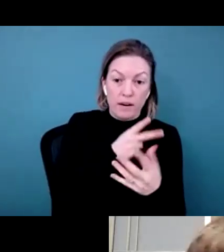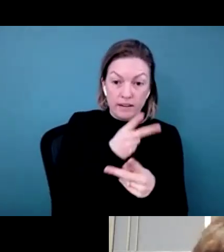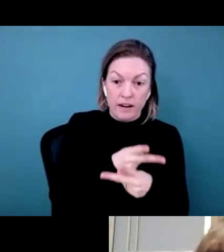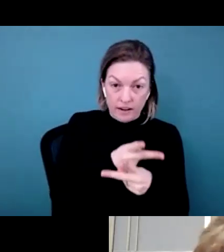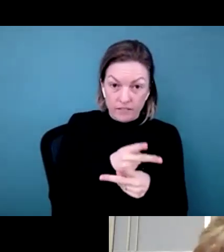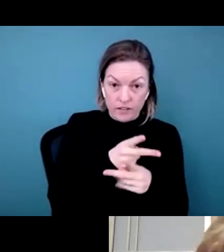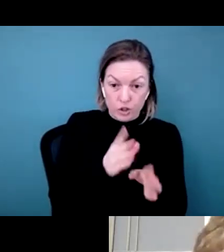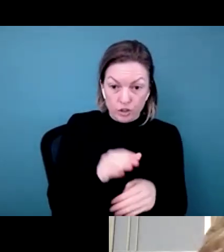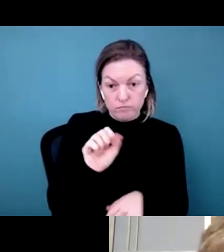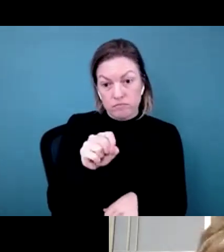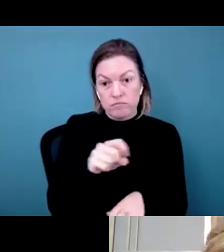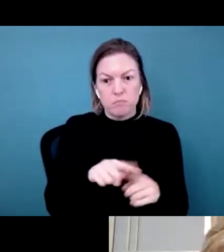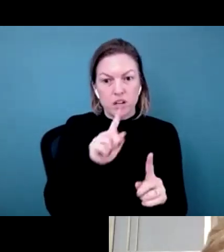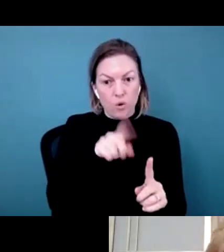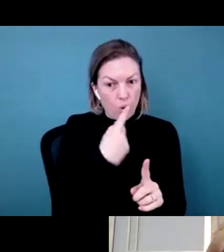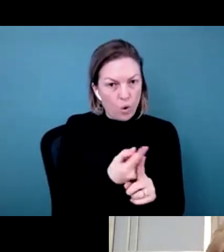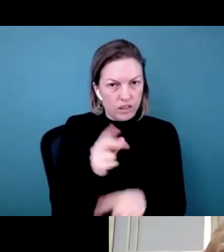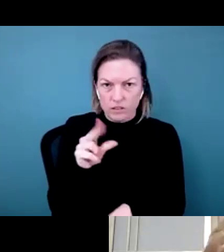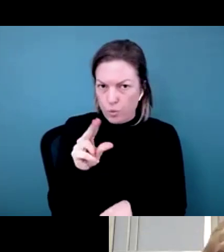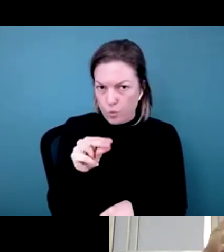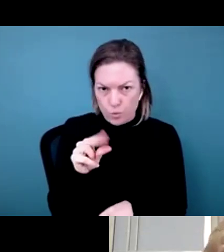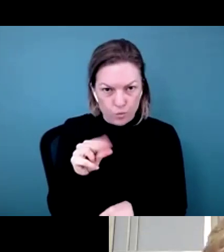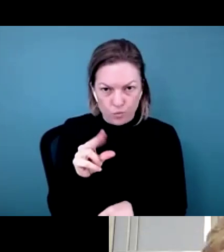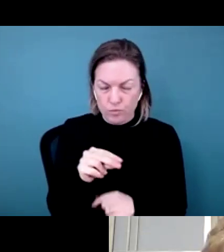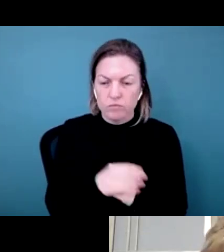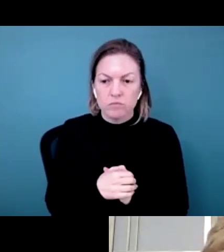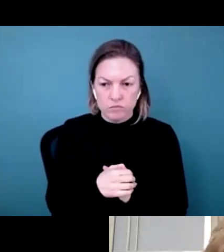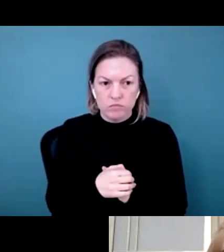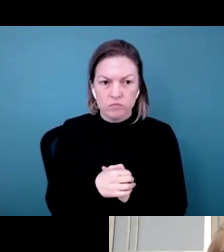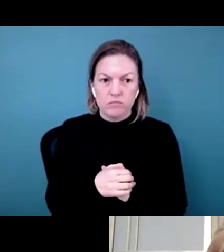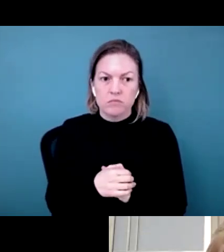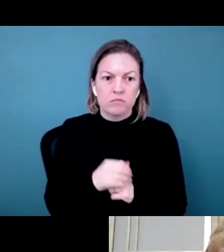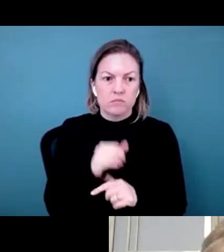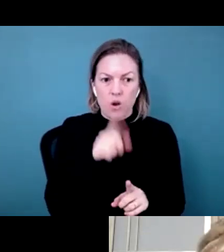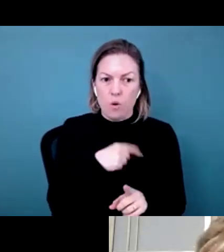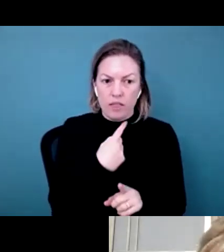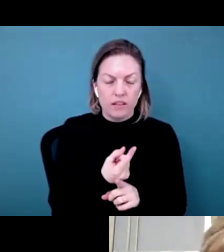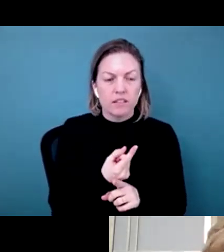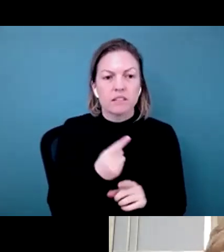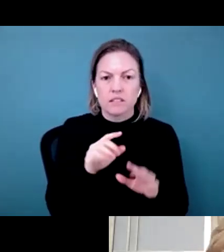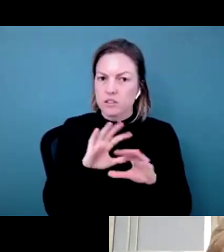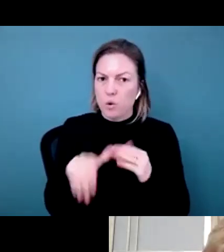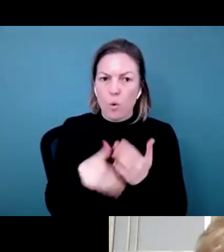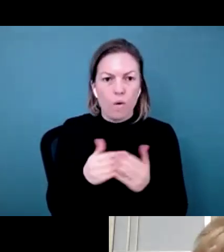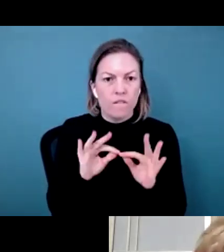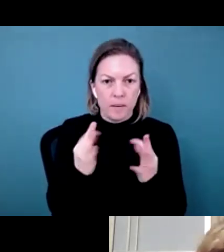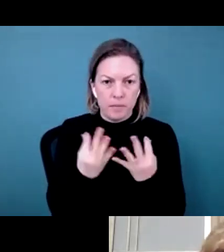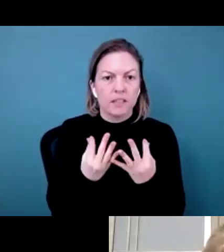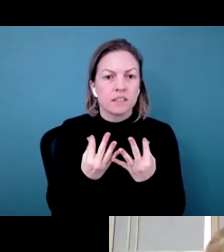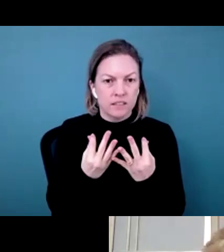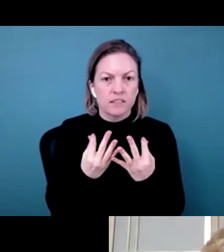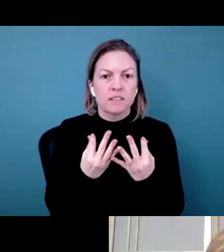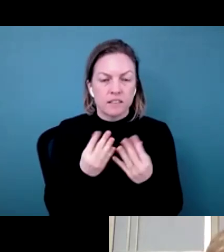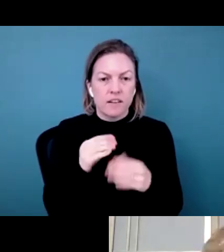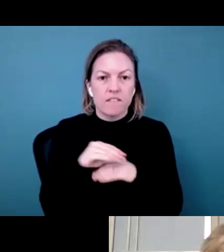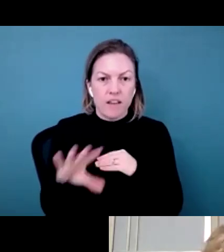but they are not the only ones affected. As we know, by dementias, the whole family is affected. So I'm